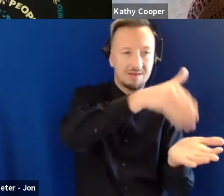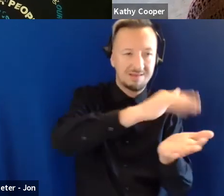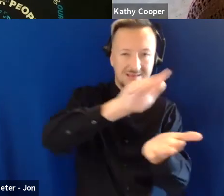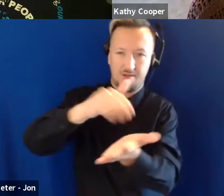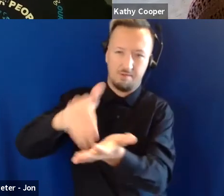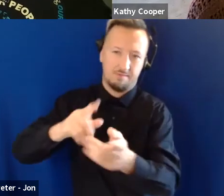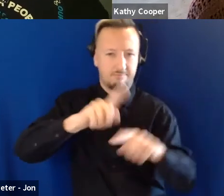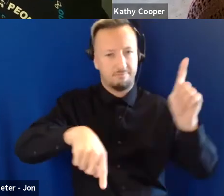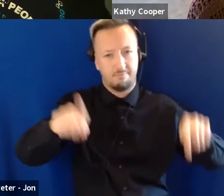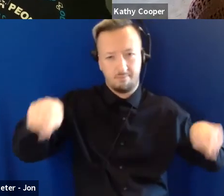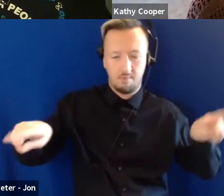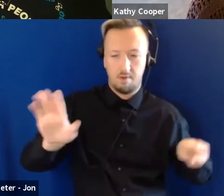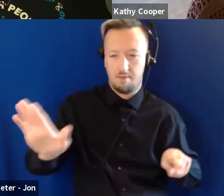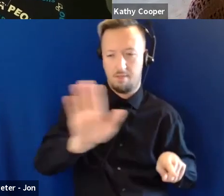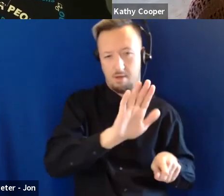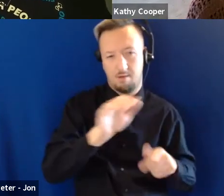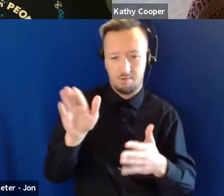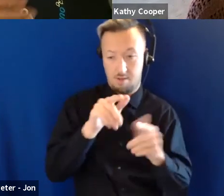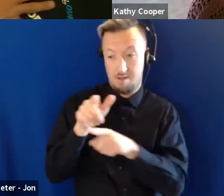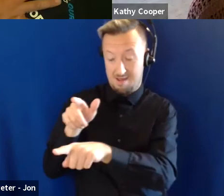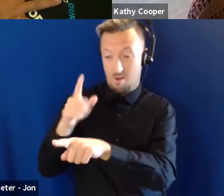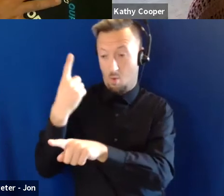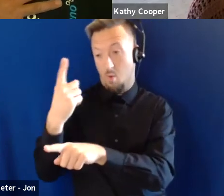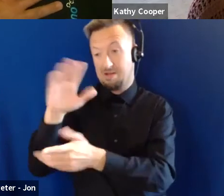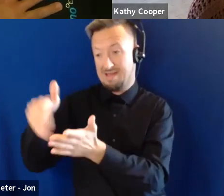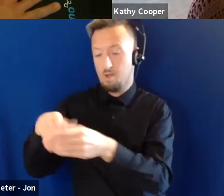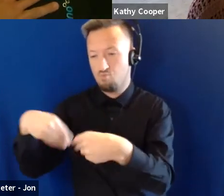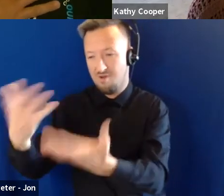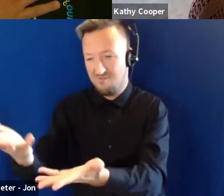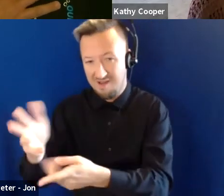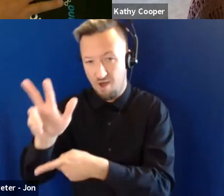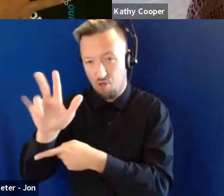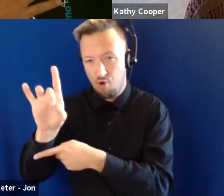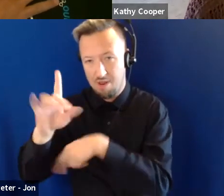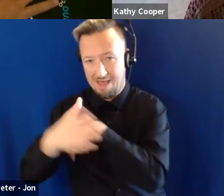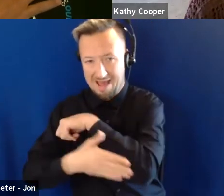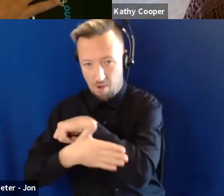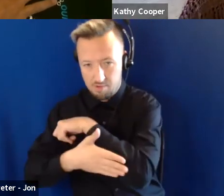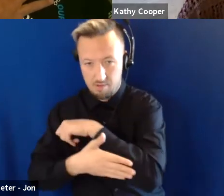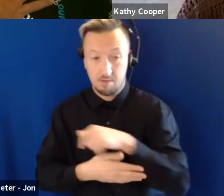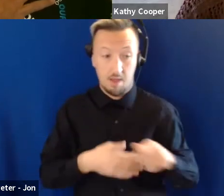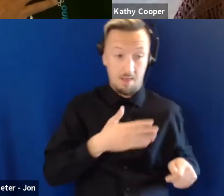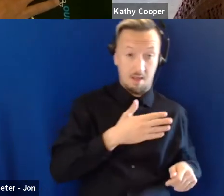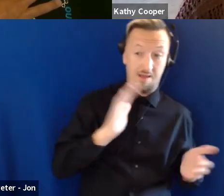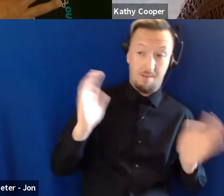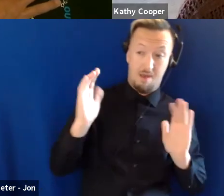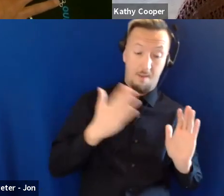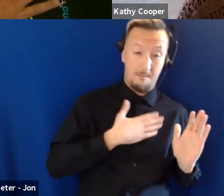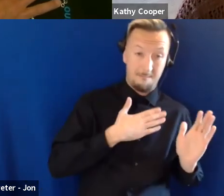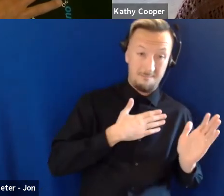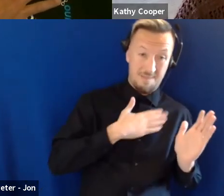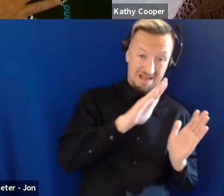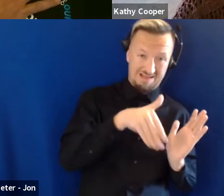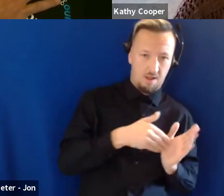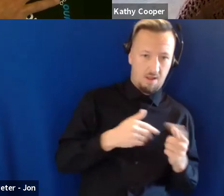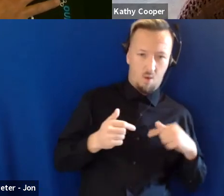that's providing services to 38 counties versus my center. I mean, literally, so I'm the only federally funded